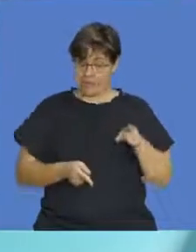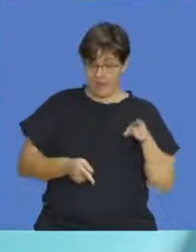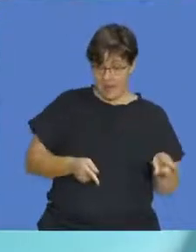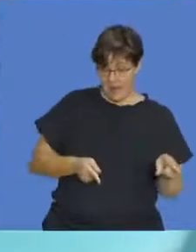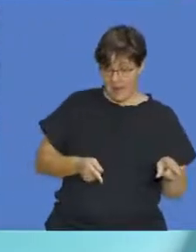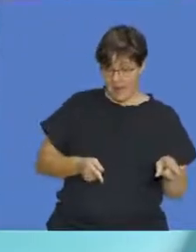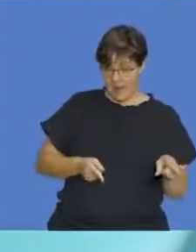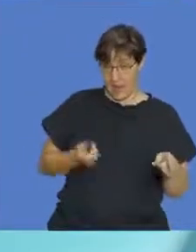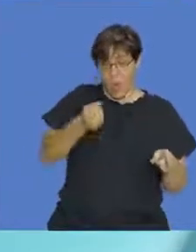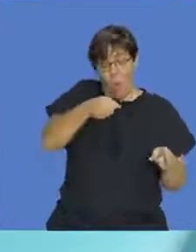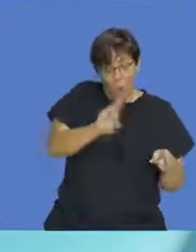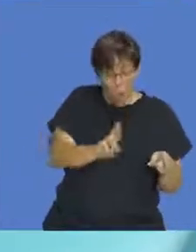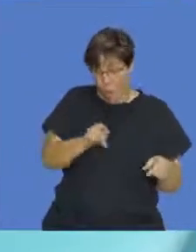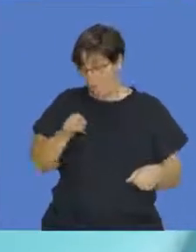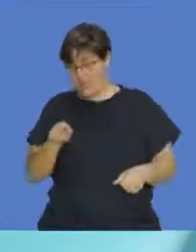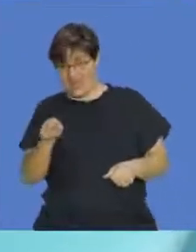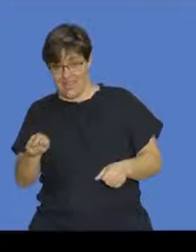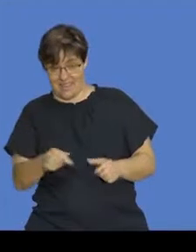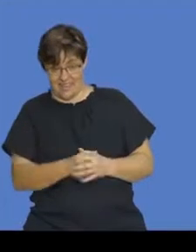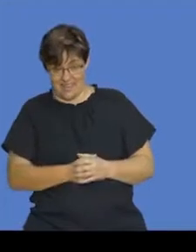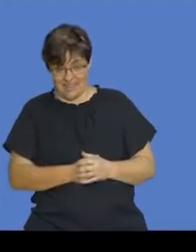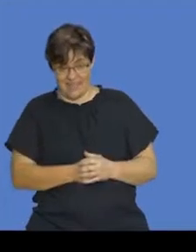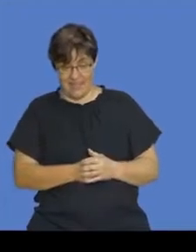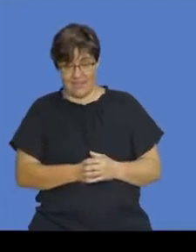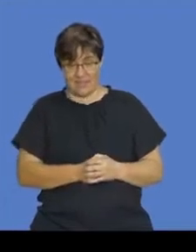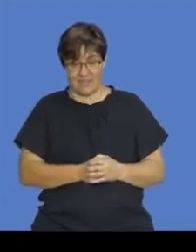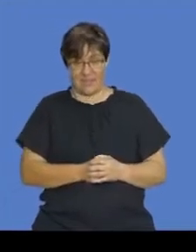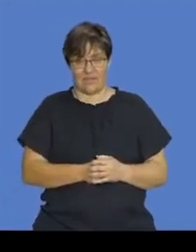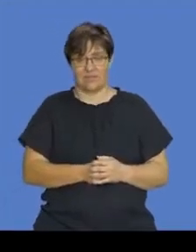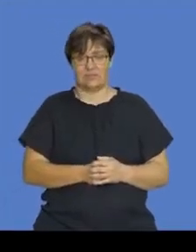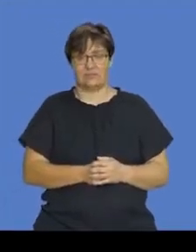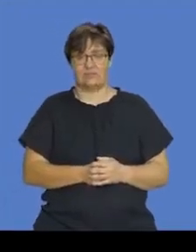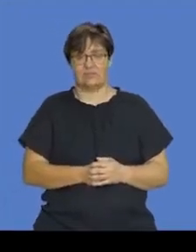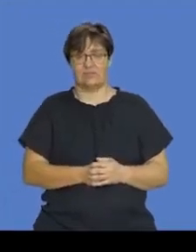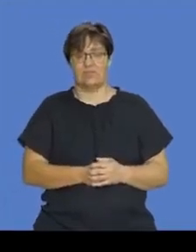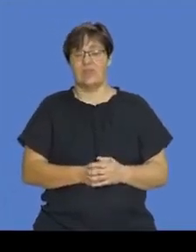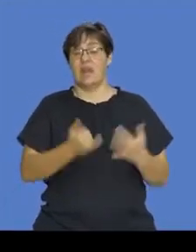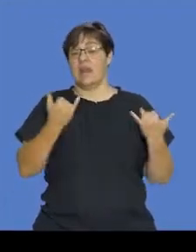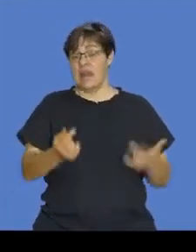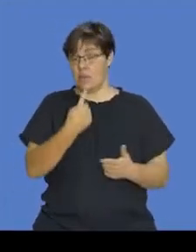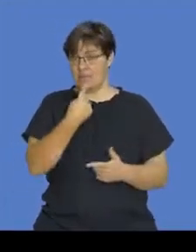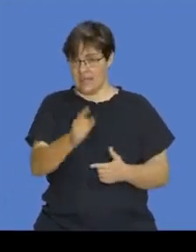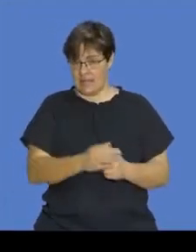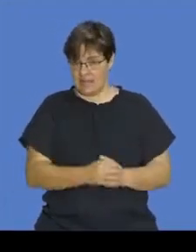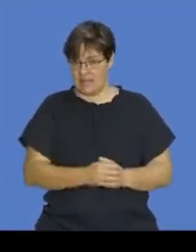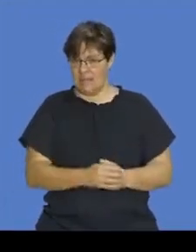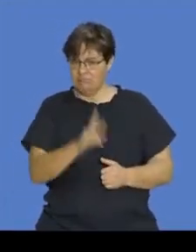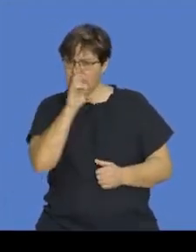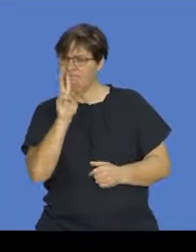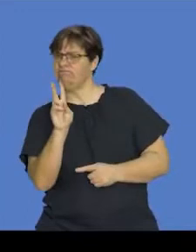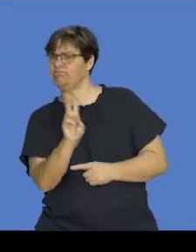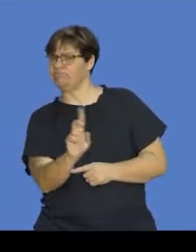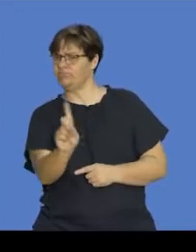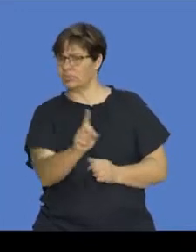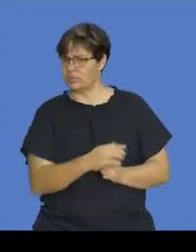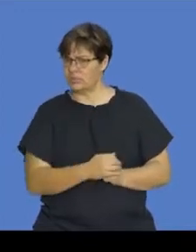in X or Z. Let's have a look. We're going to say that we notice